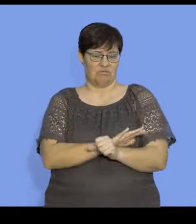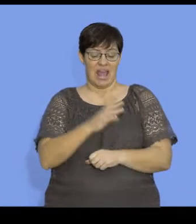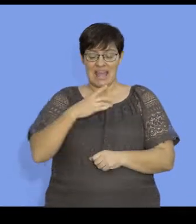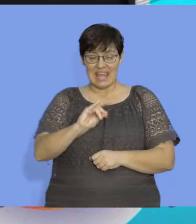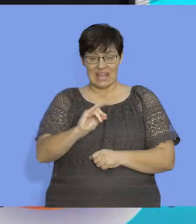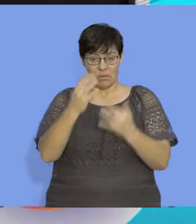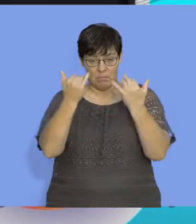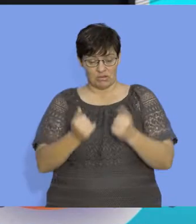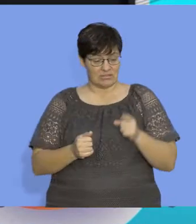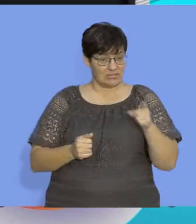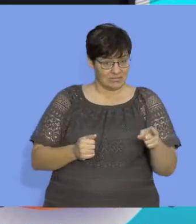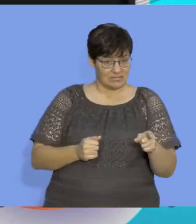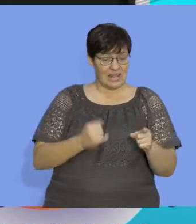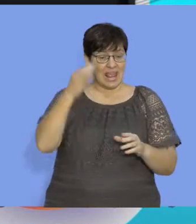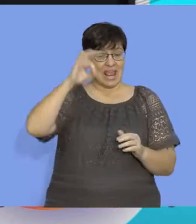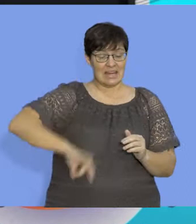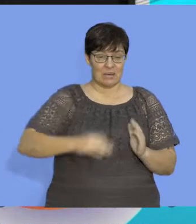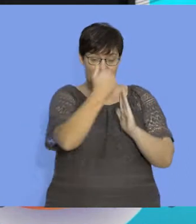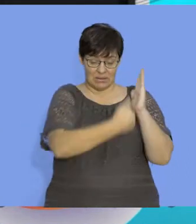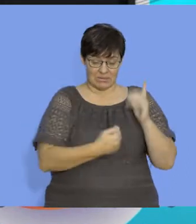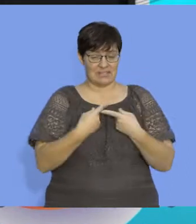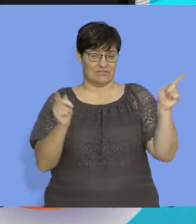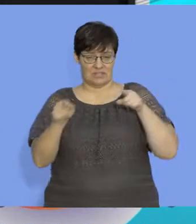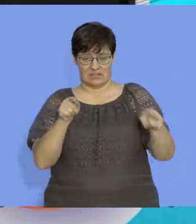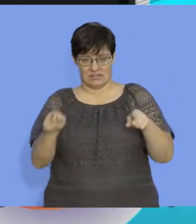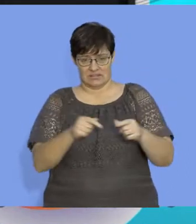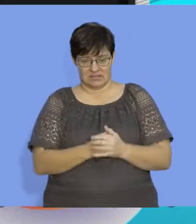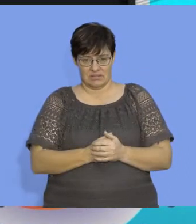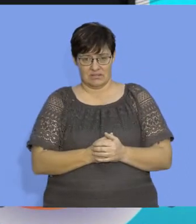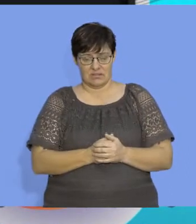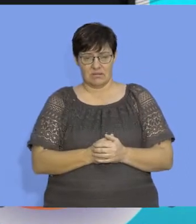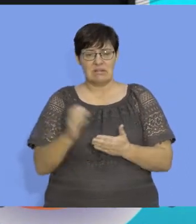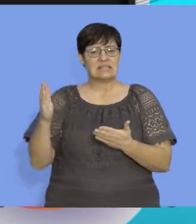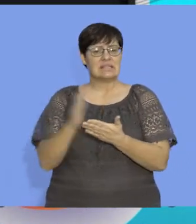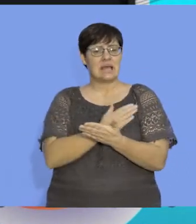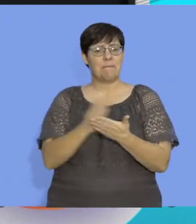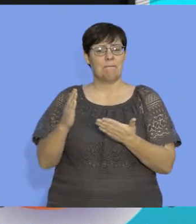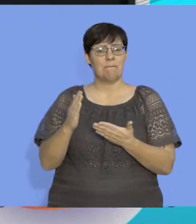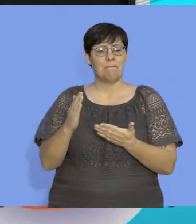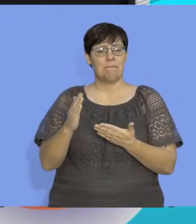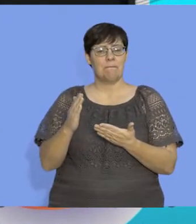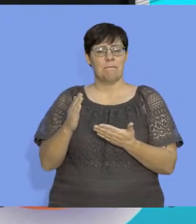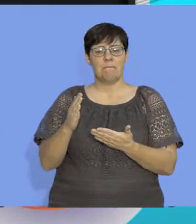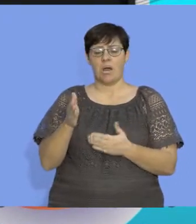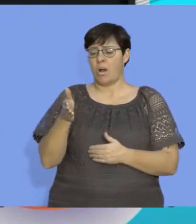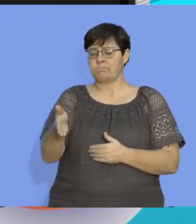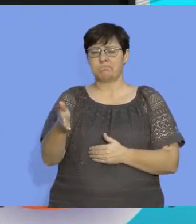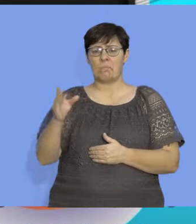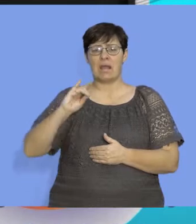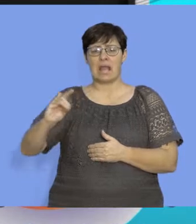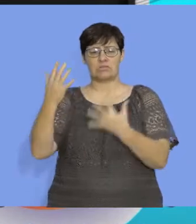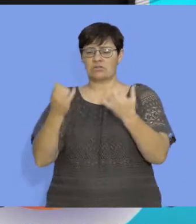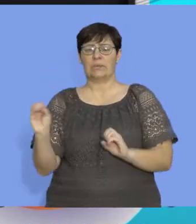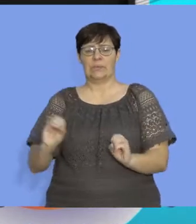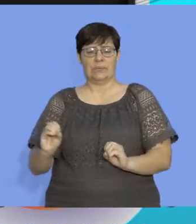to your cash budget. Remember, there were items that were not featuring in my cash budget. Example of that would